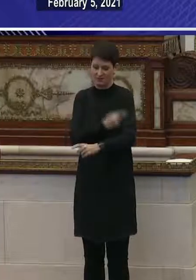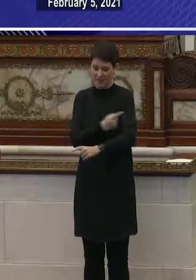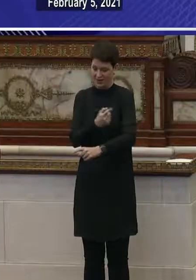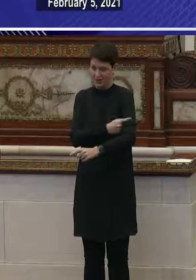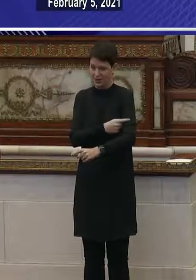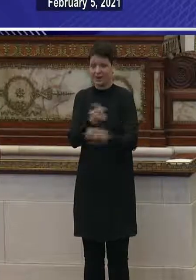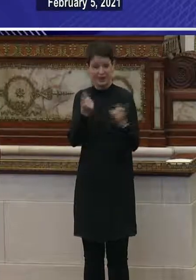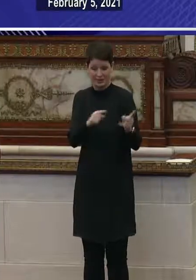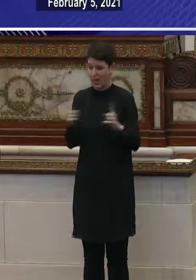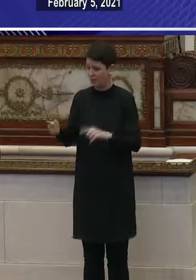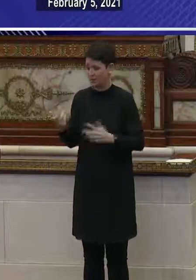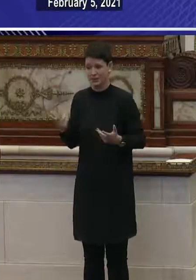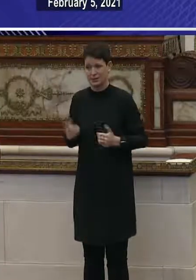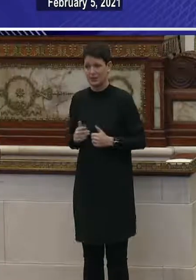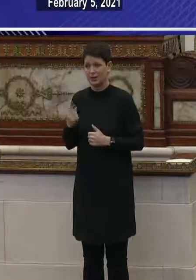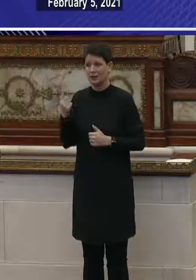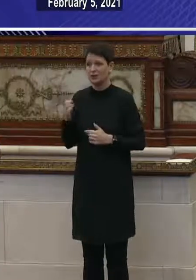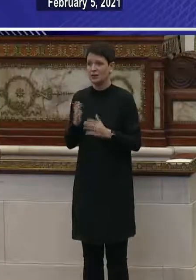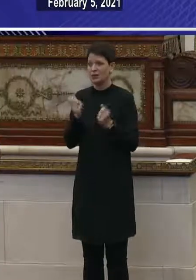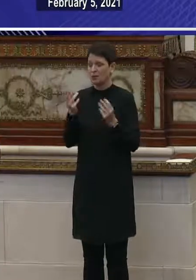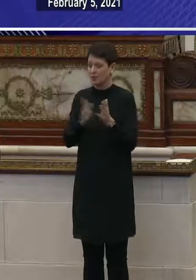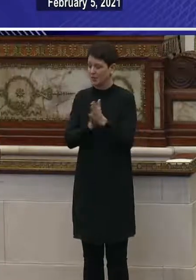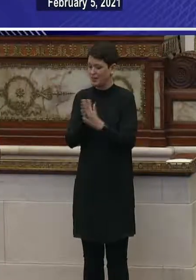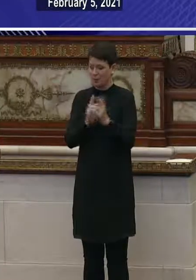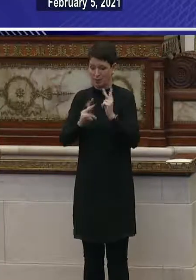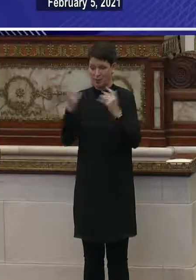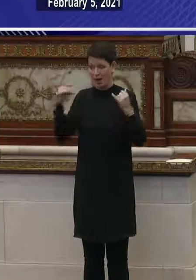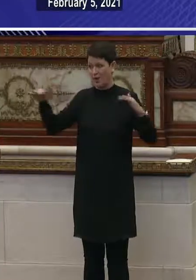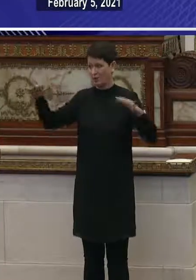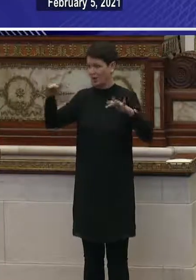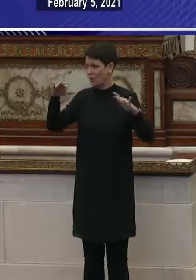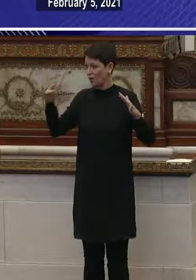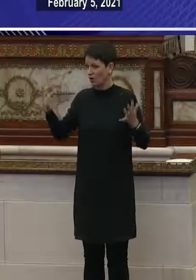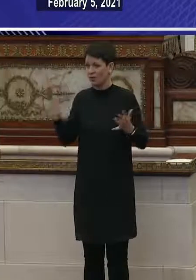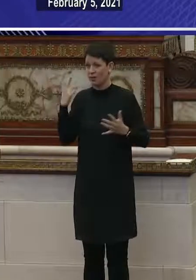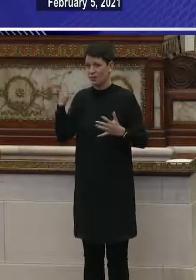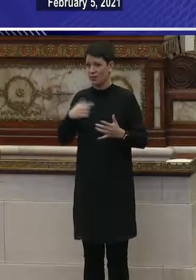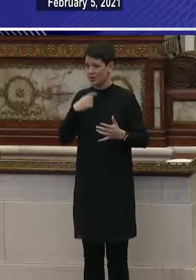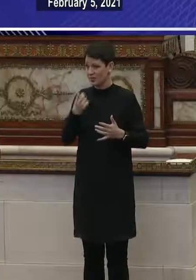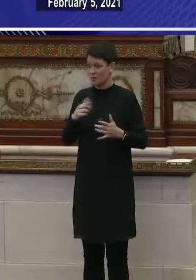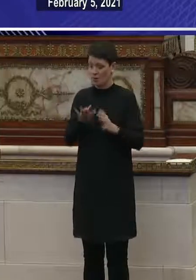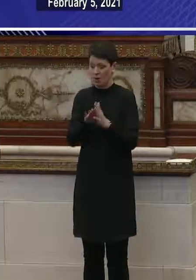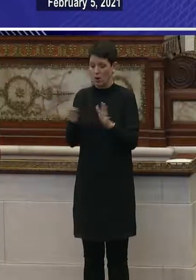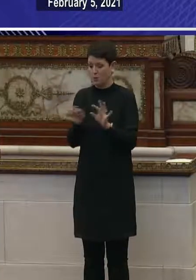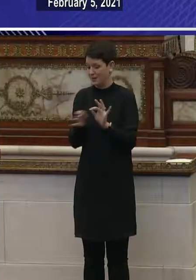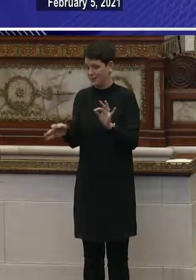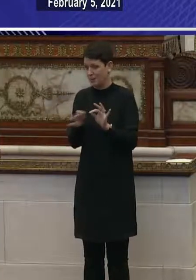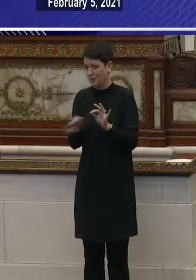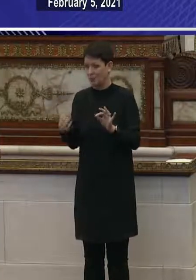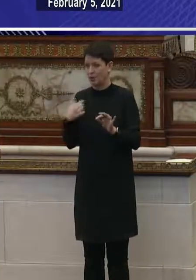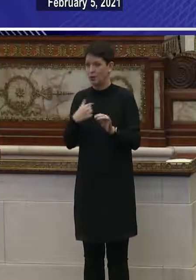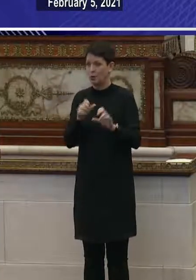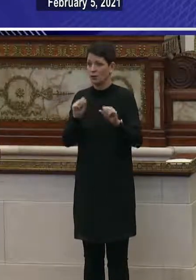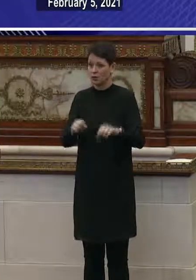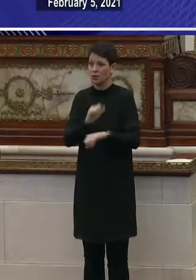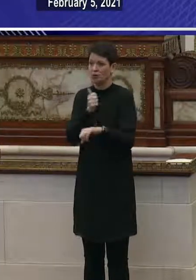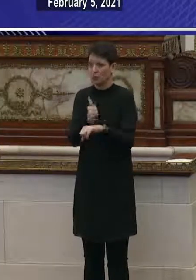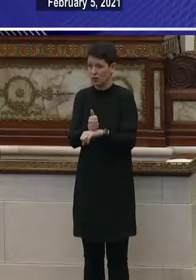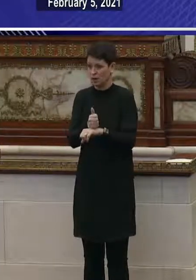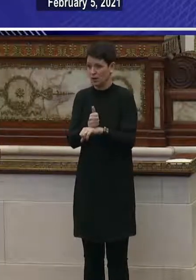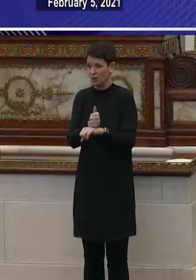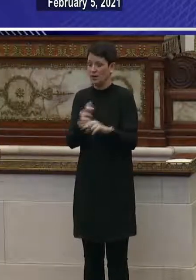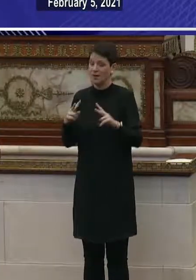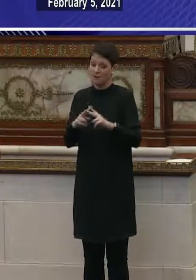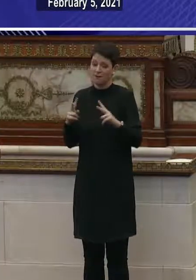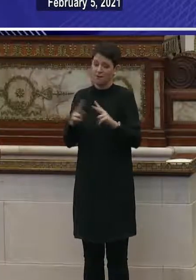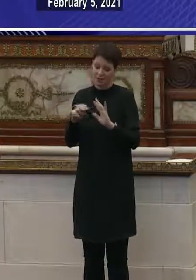has happened. There is so many eager people out there. And that's why I said in my opening statement, we could have put in place